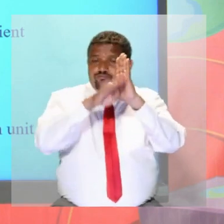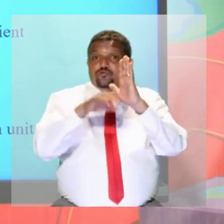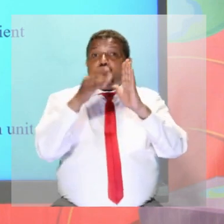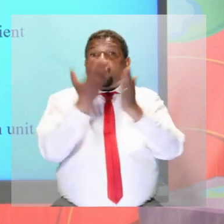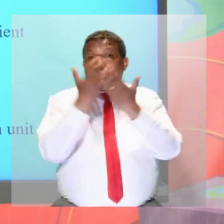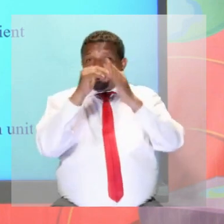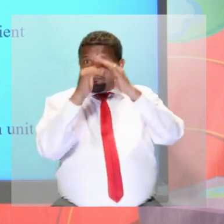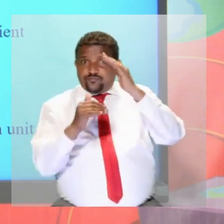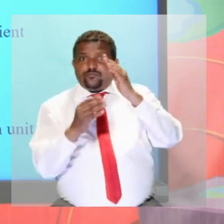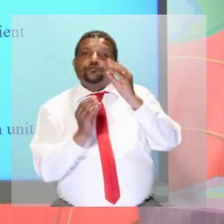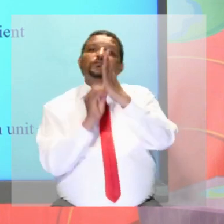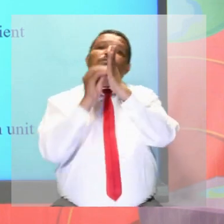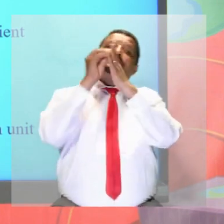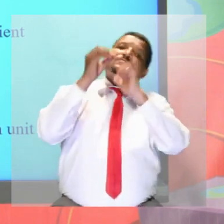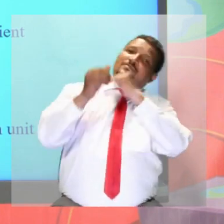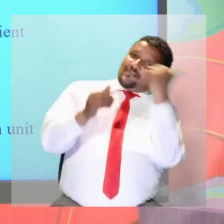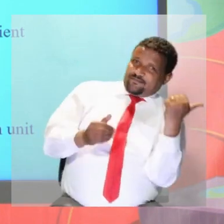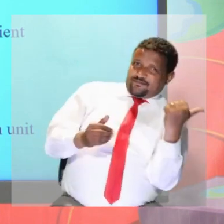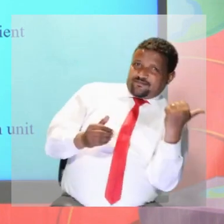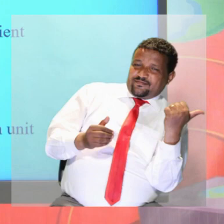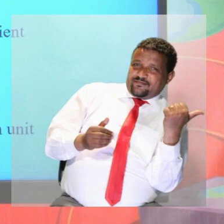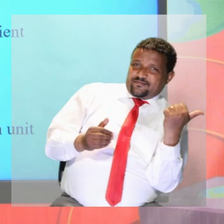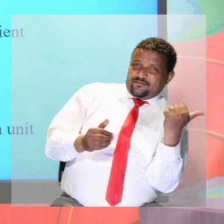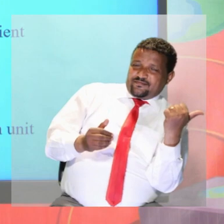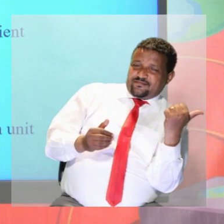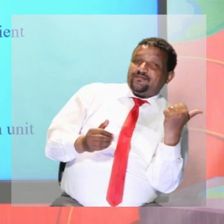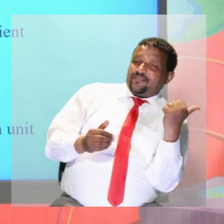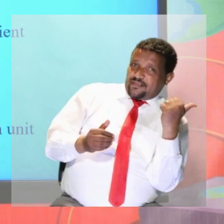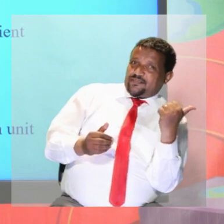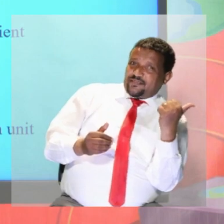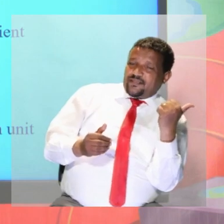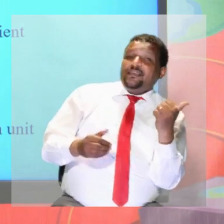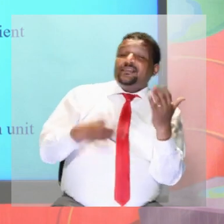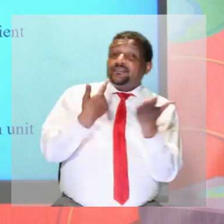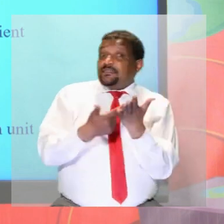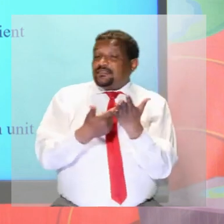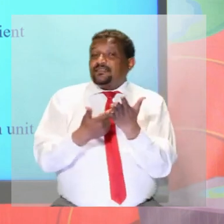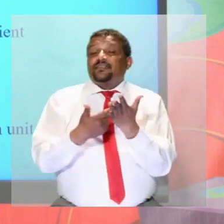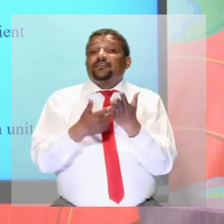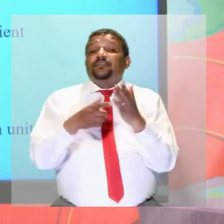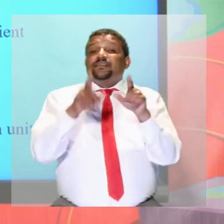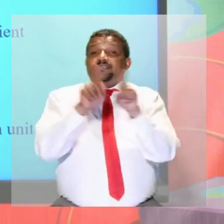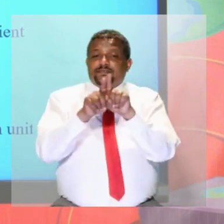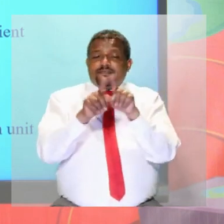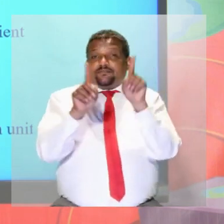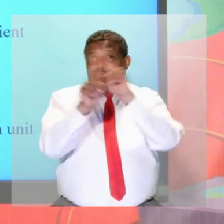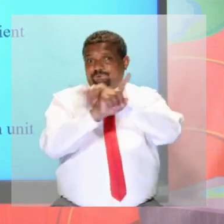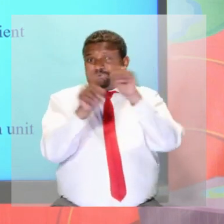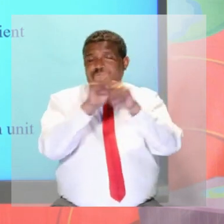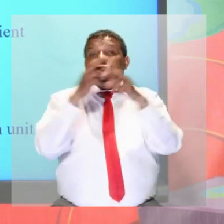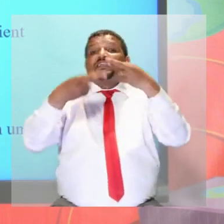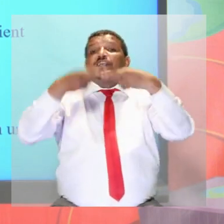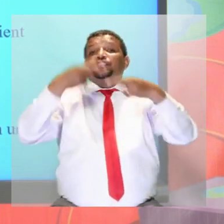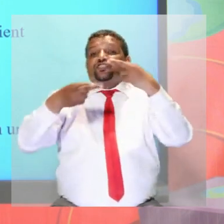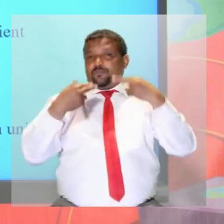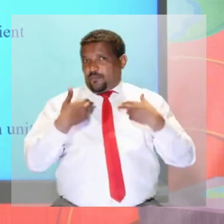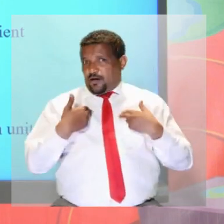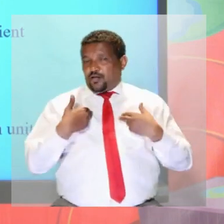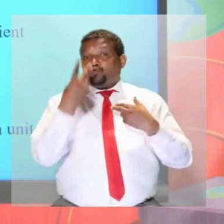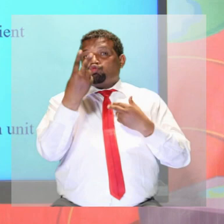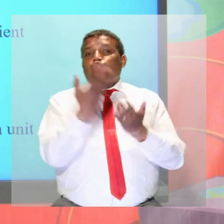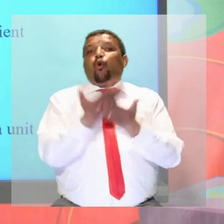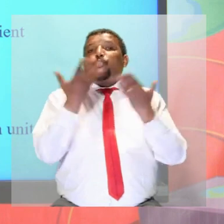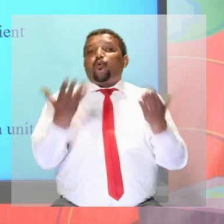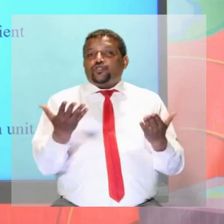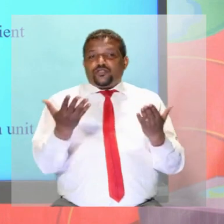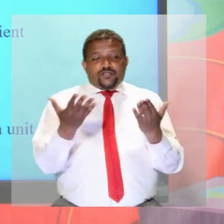one of the commodity, we are increasing production of the other. Hence, there is an inverse relationship between the 2